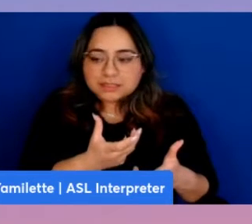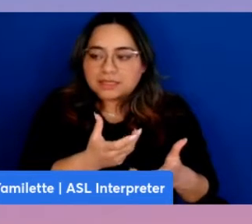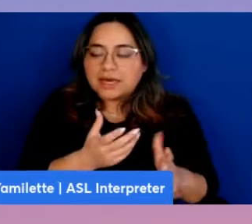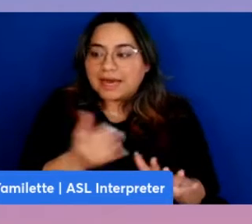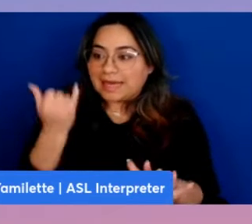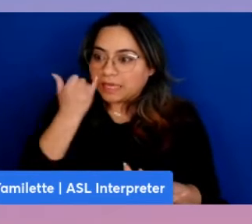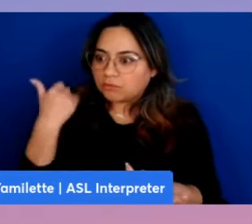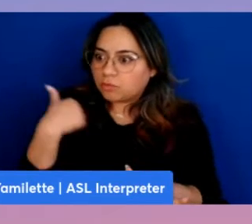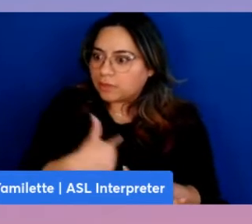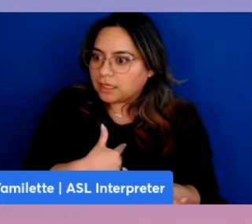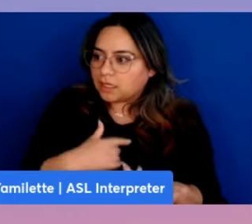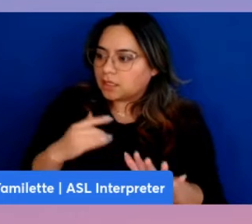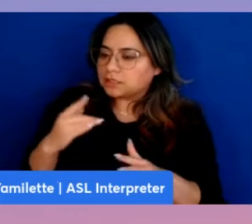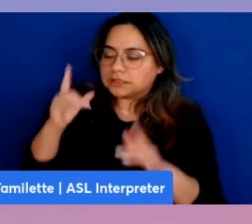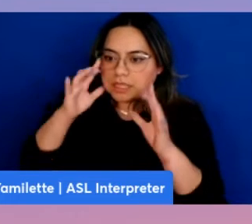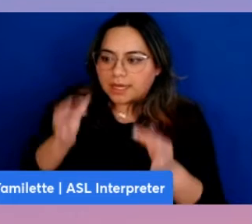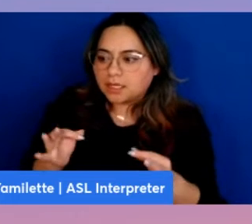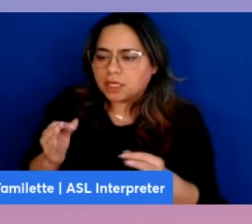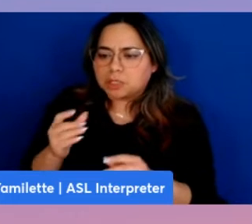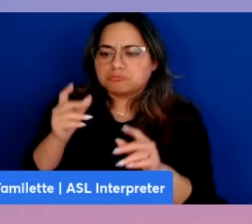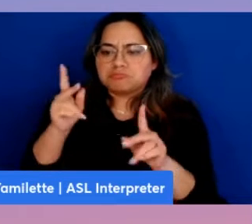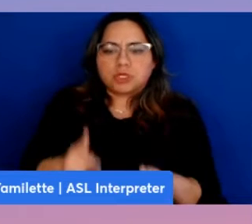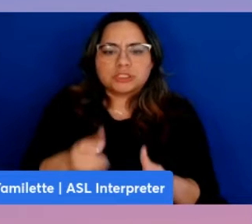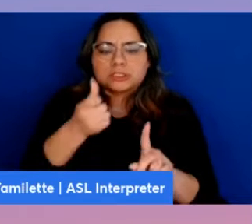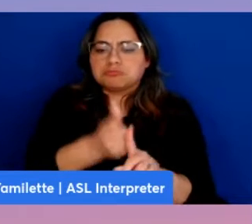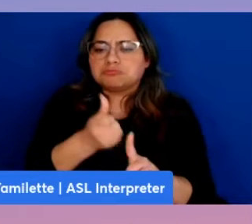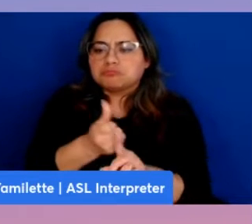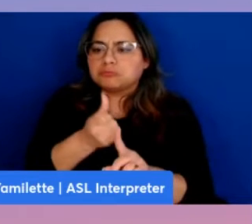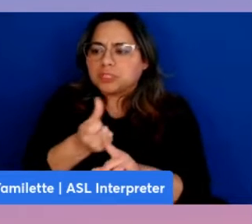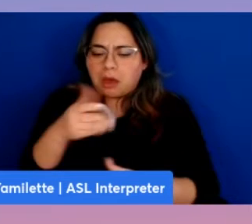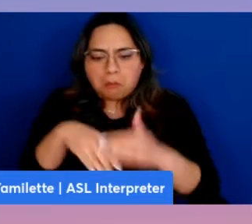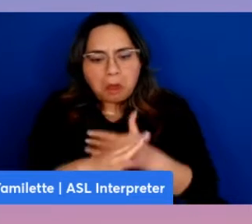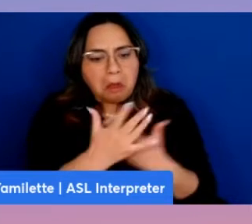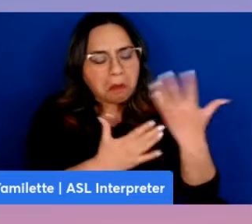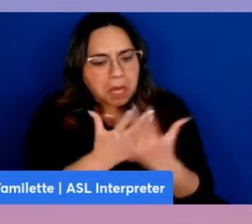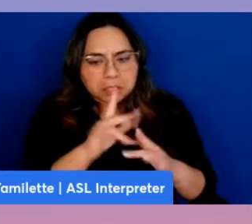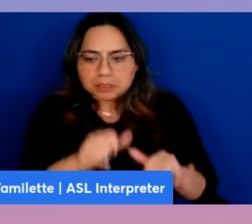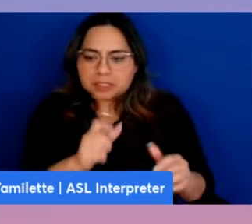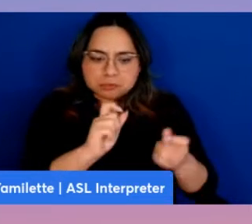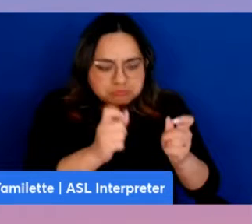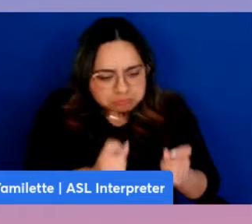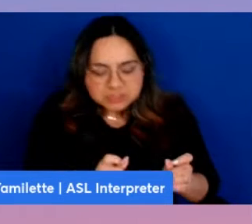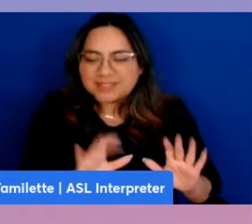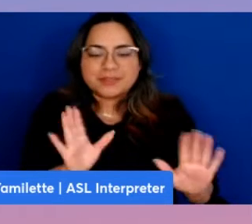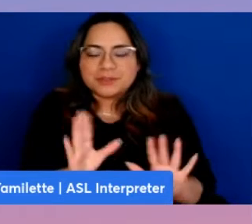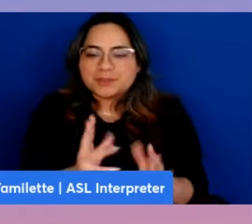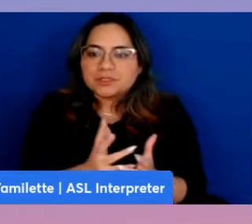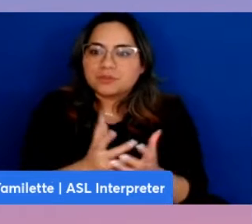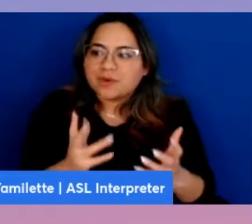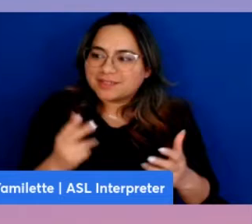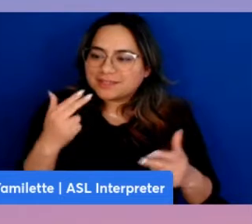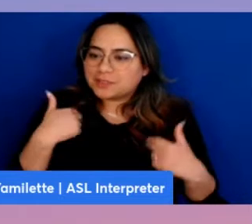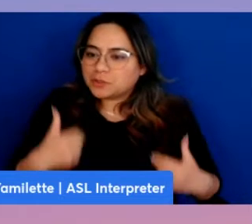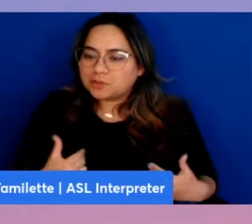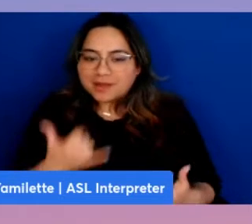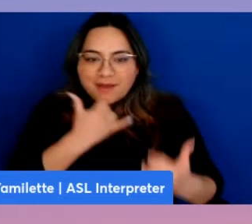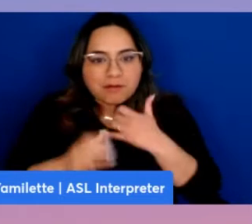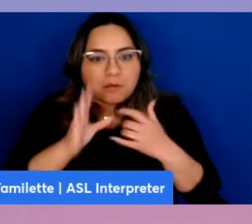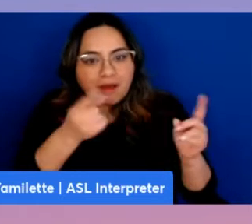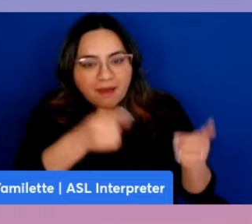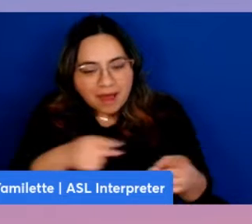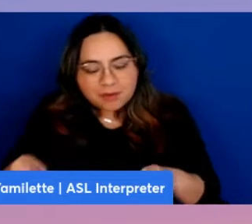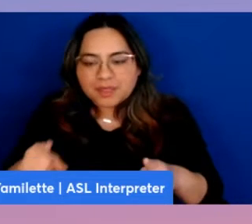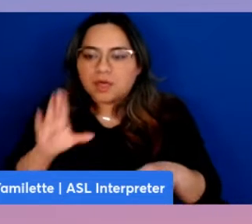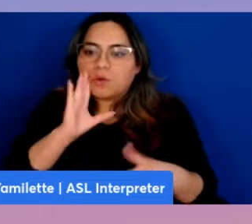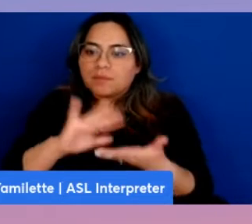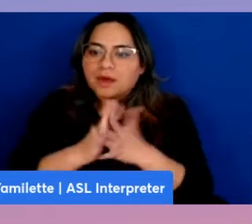which will lead to configuration drift. Manual changes over time can lead to inconsistencies and drift in configurations, making it difficult